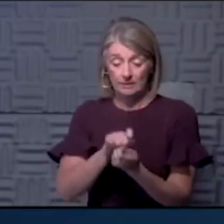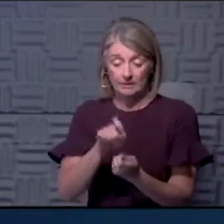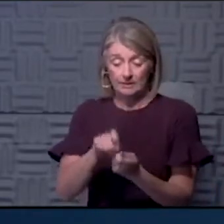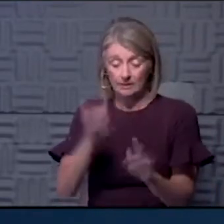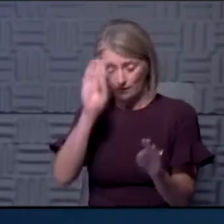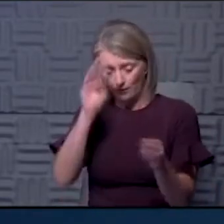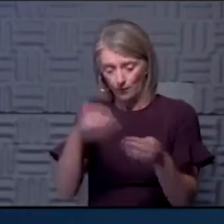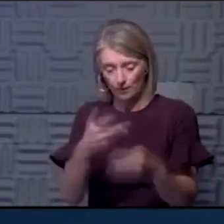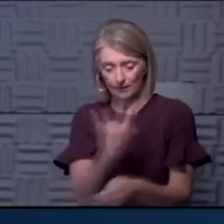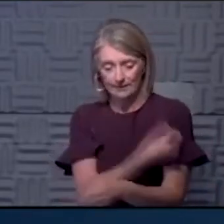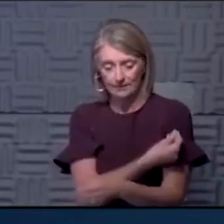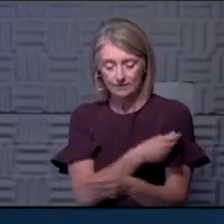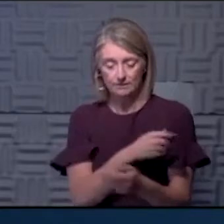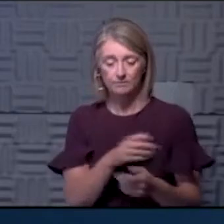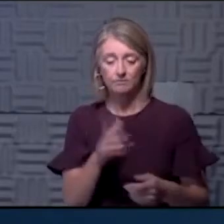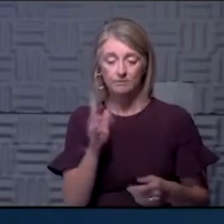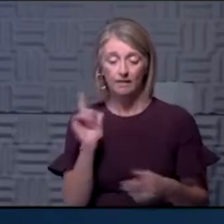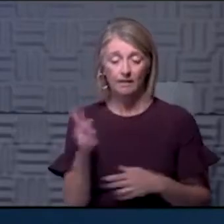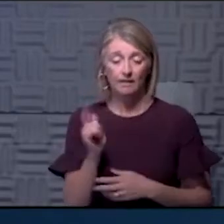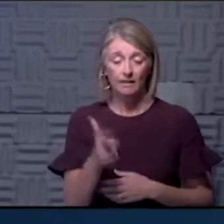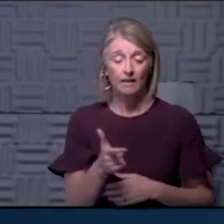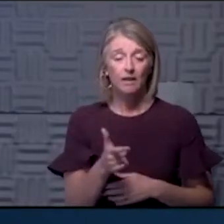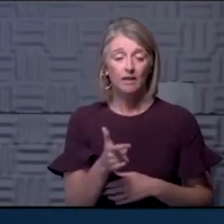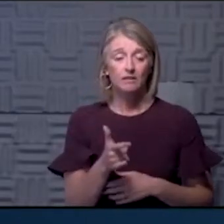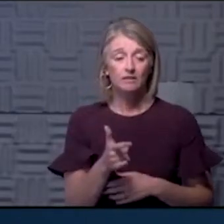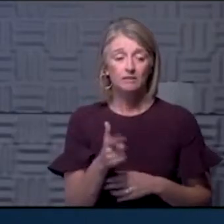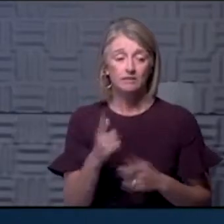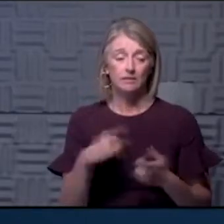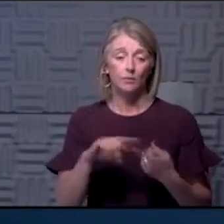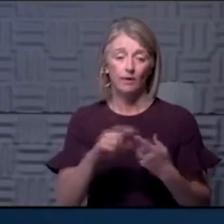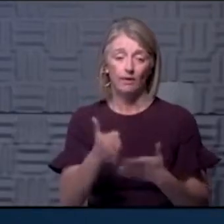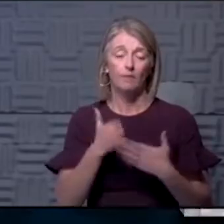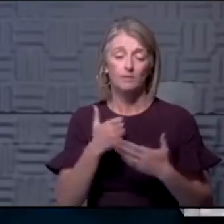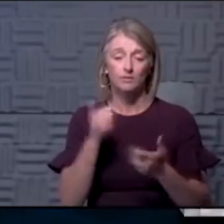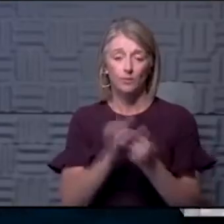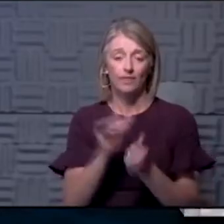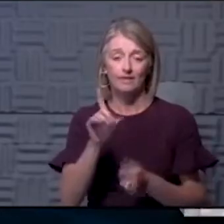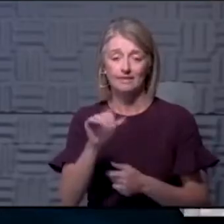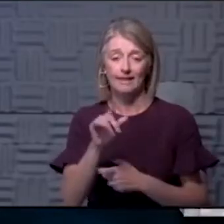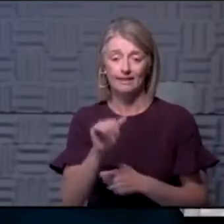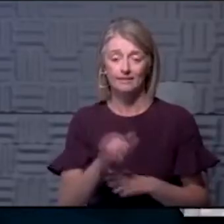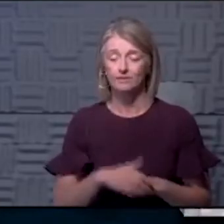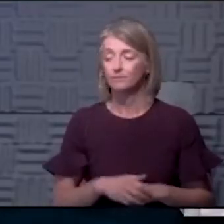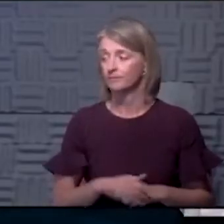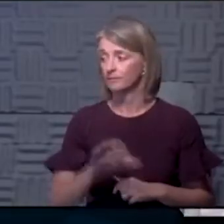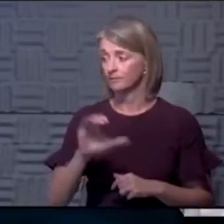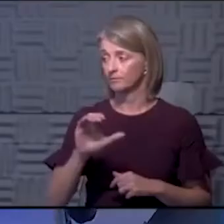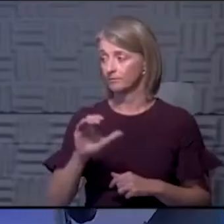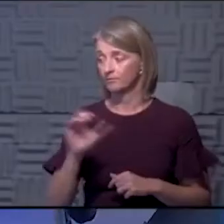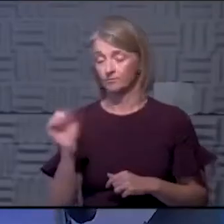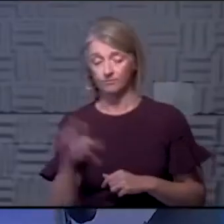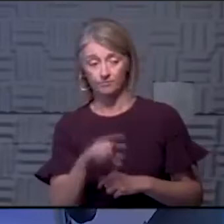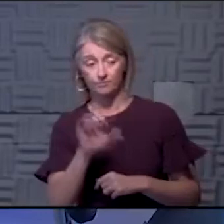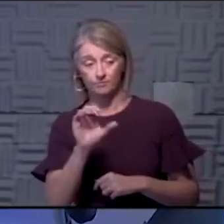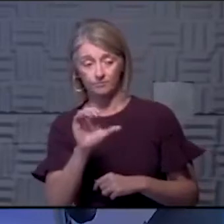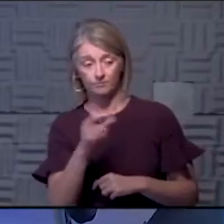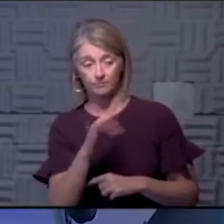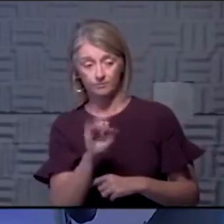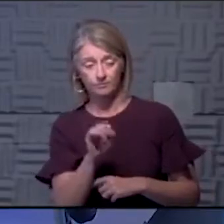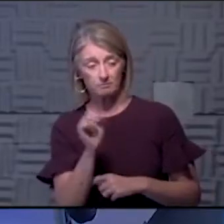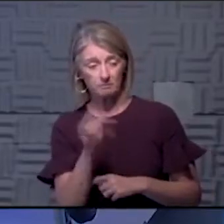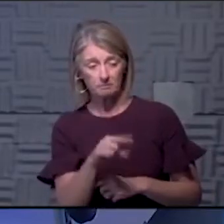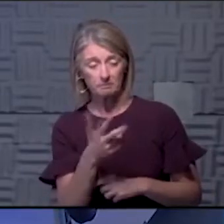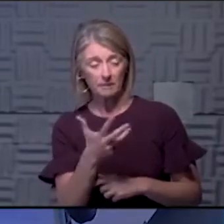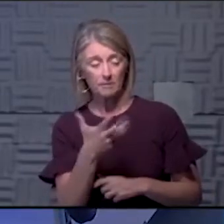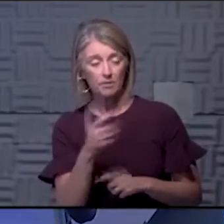from a vaccination standpoint once we get to that stage in the pandemic response? Yeah. And Chris, maybe you could elaborate a little bit. I